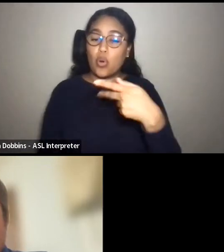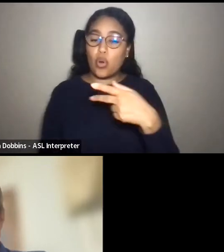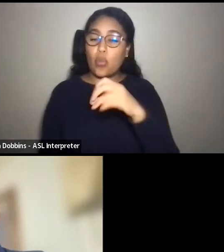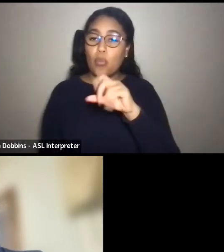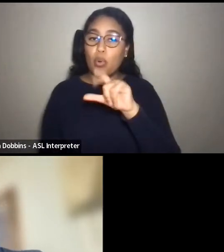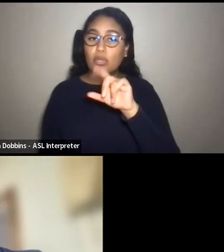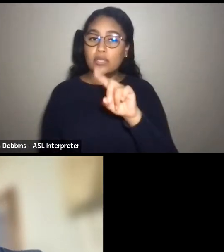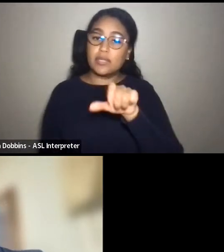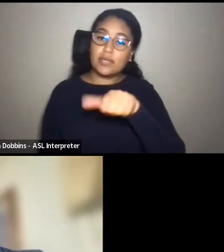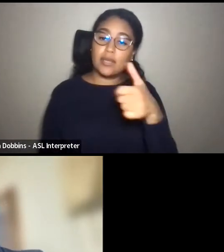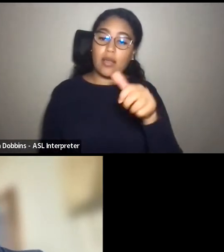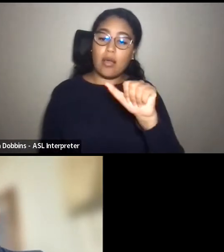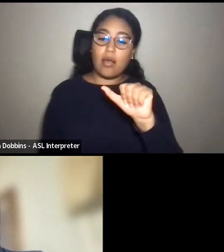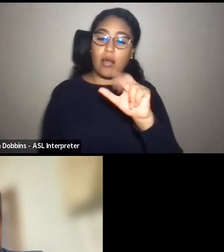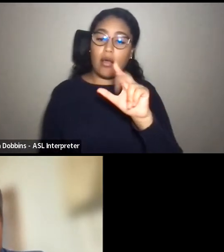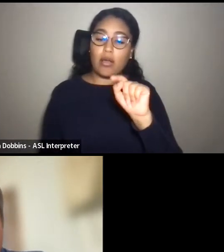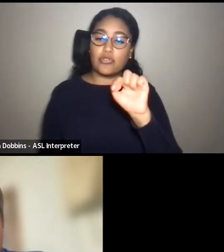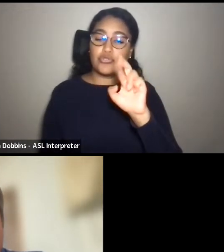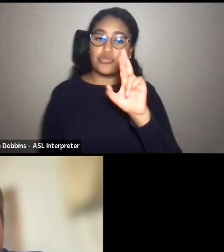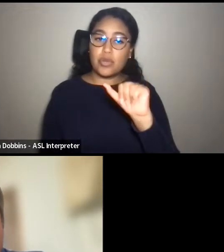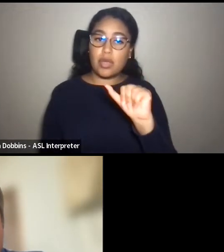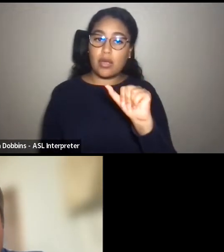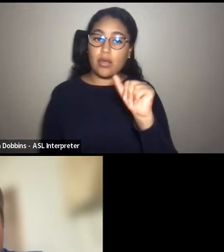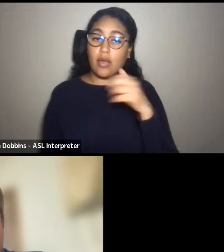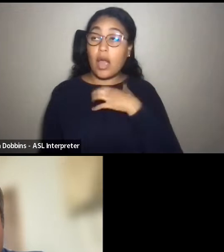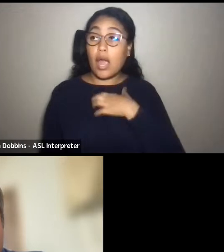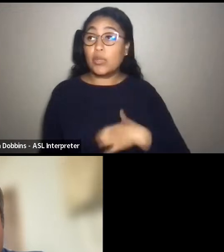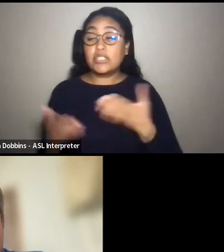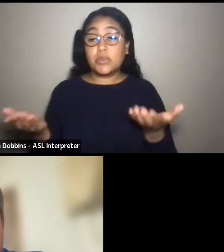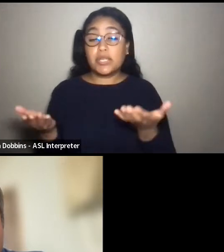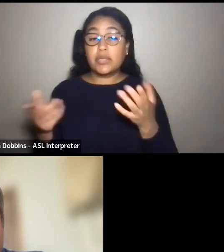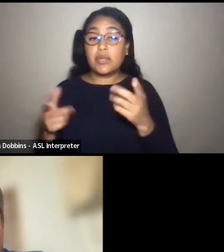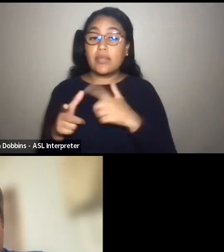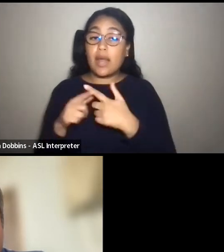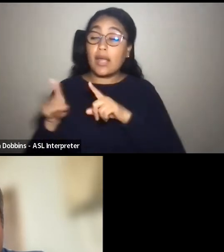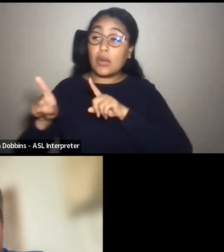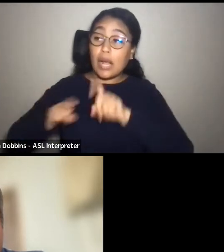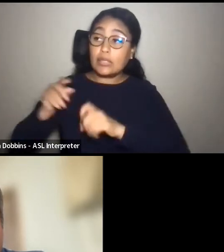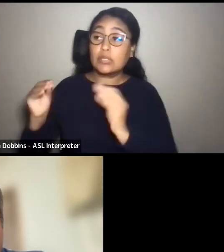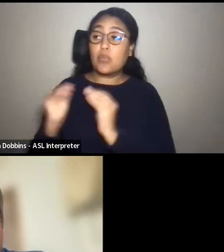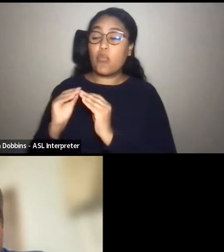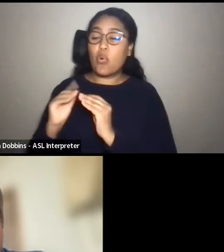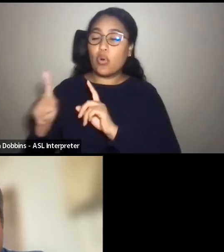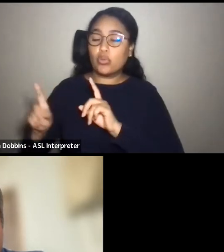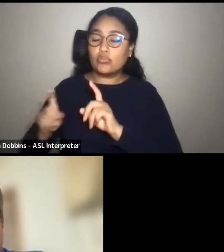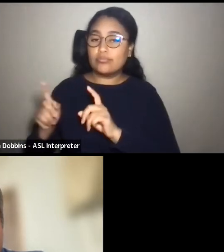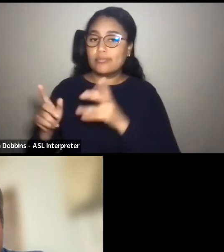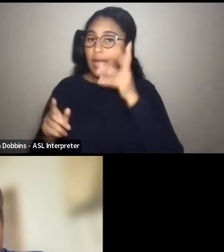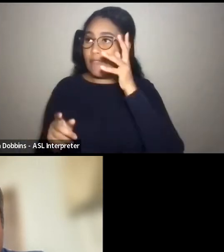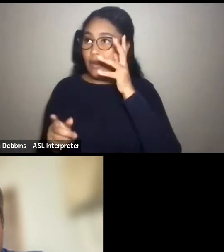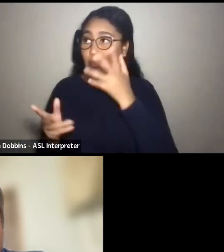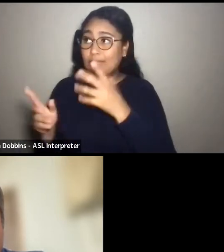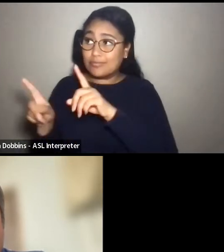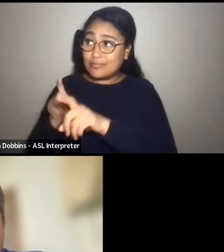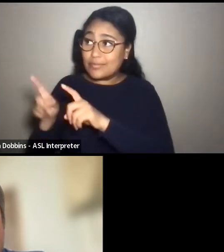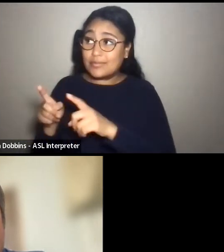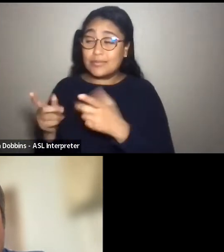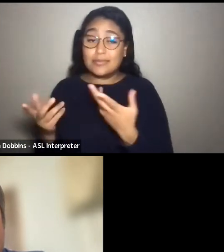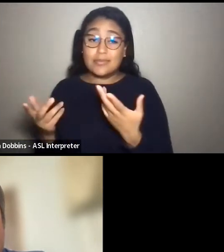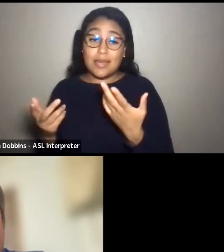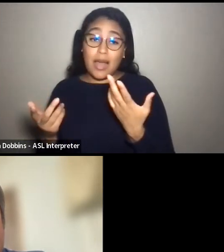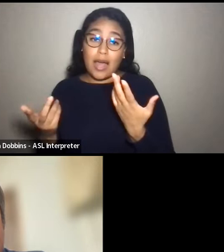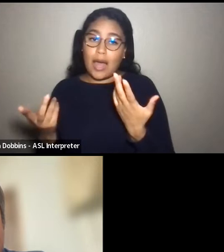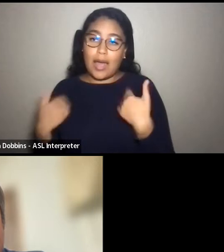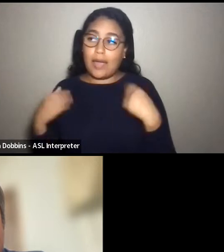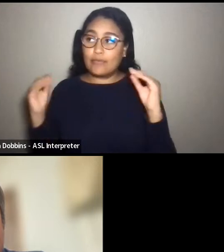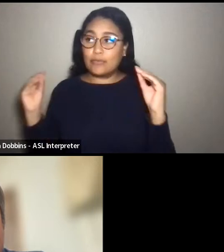in Austria. So my father, I wish he was here today so I could ask him a lot more questions. I don't know much about my ancestry. I do know that I'm 50% Jewish,